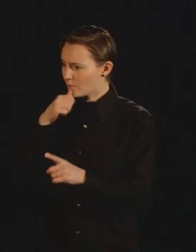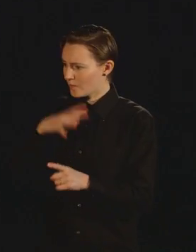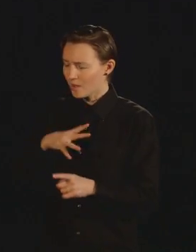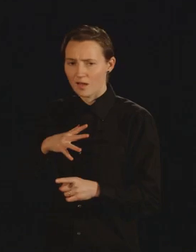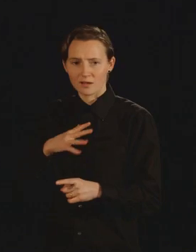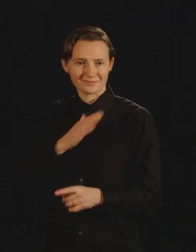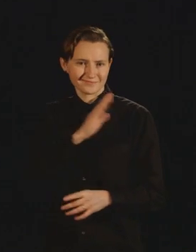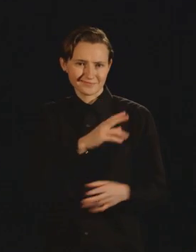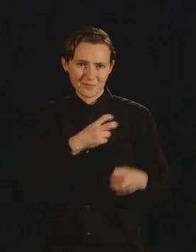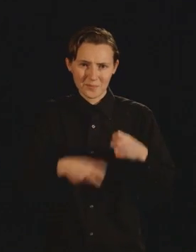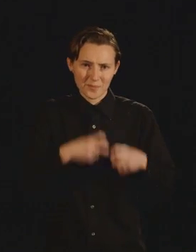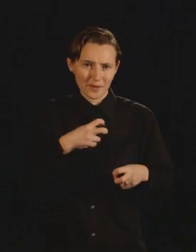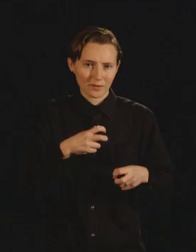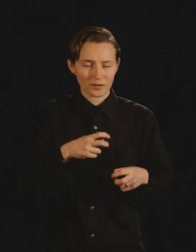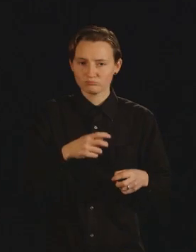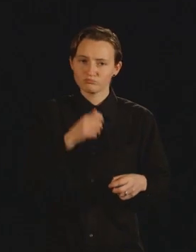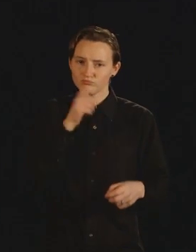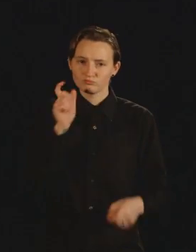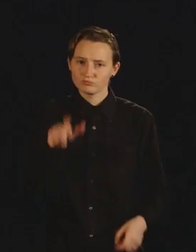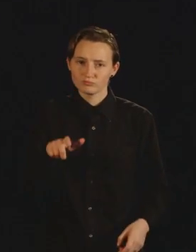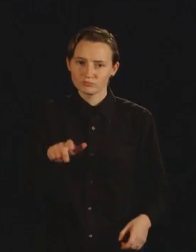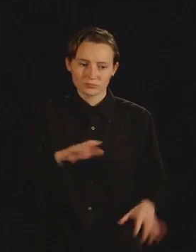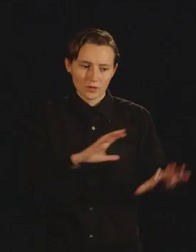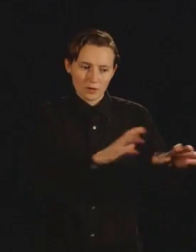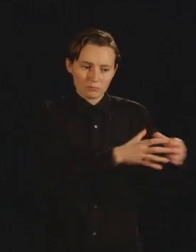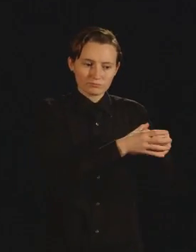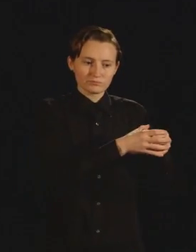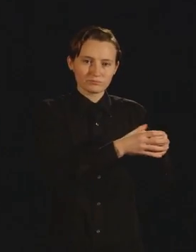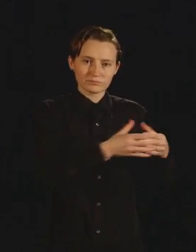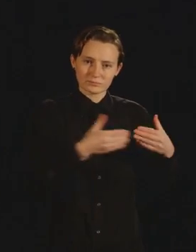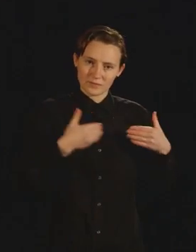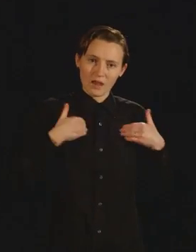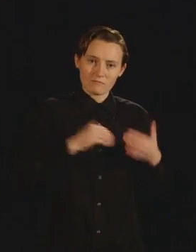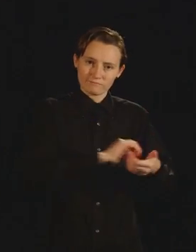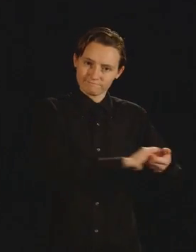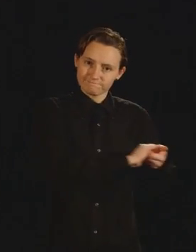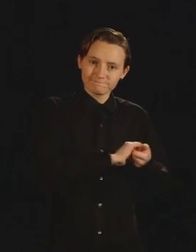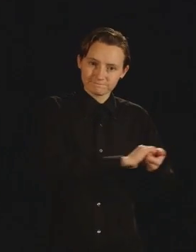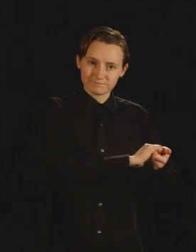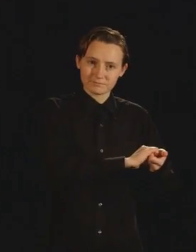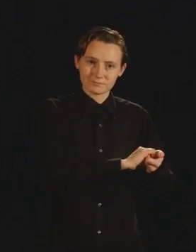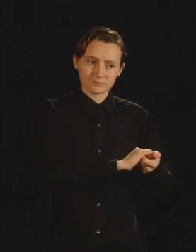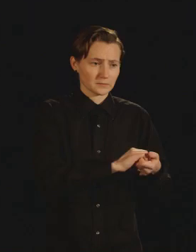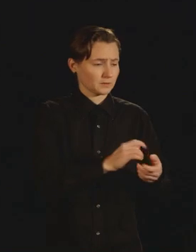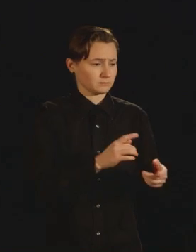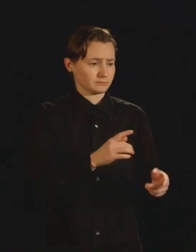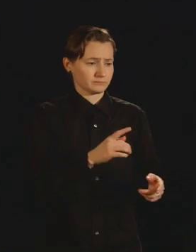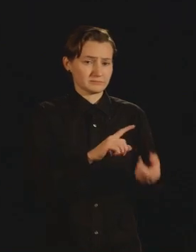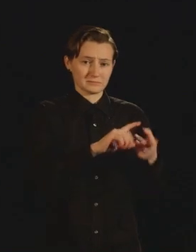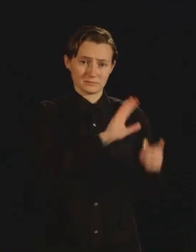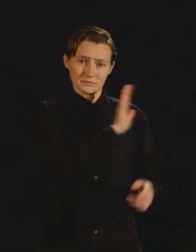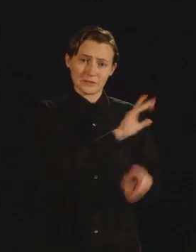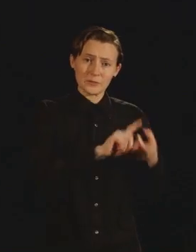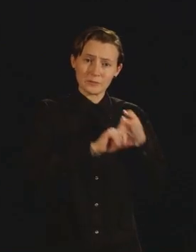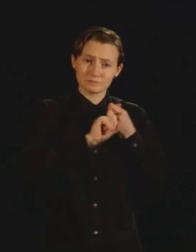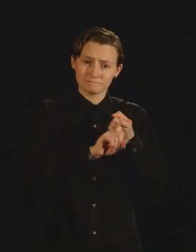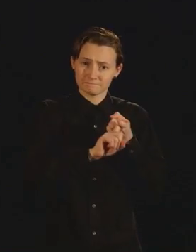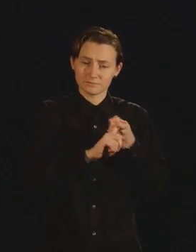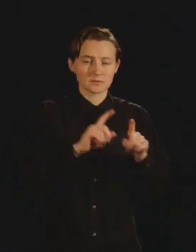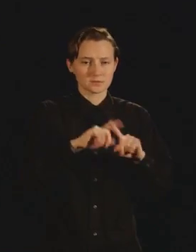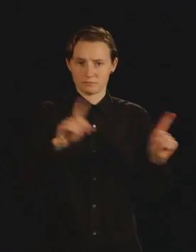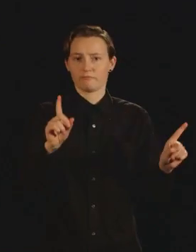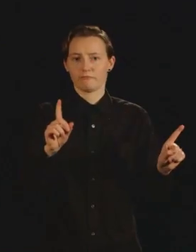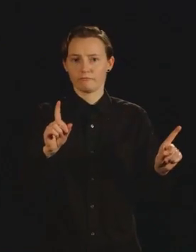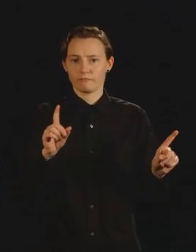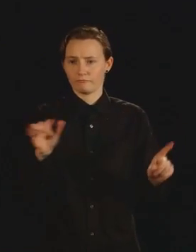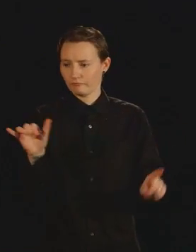answers. Their communion fortifies them. Men do friendship differently than we as women do